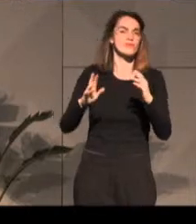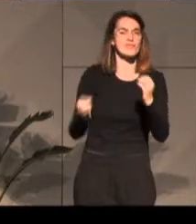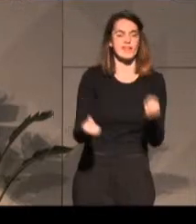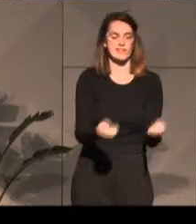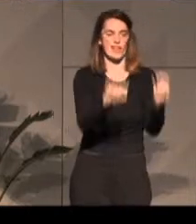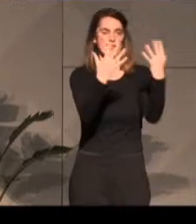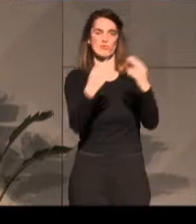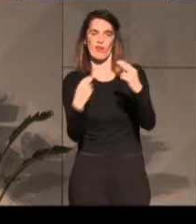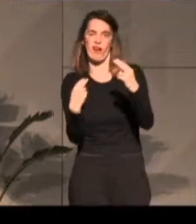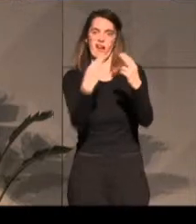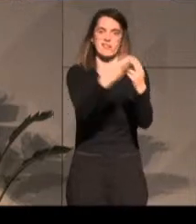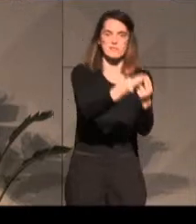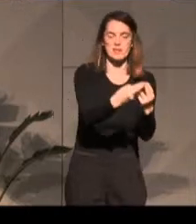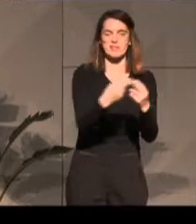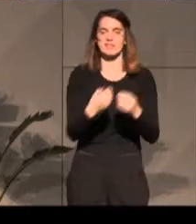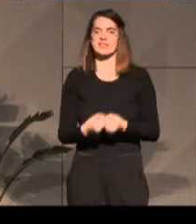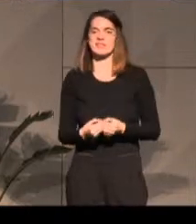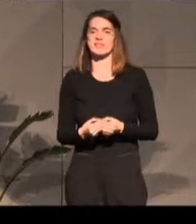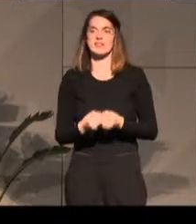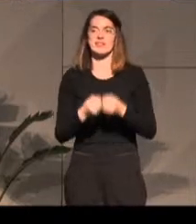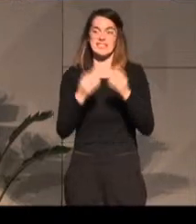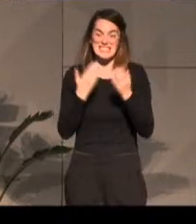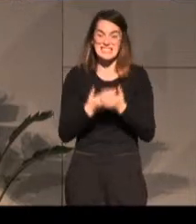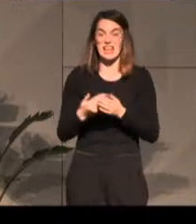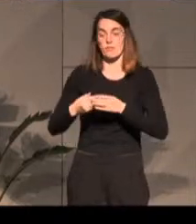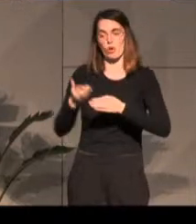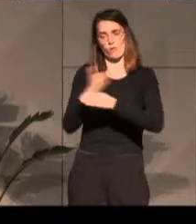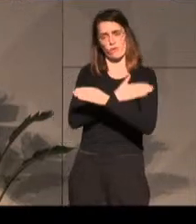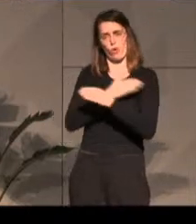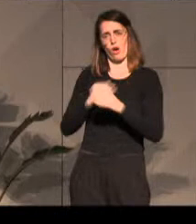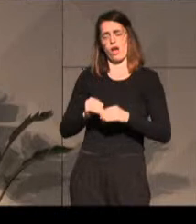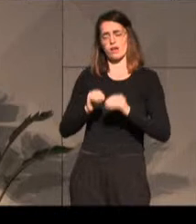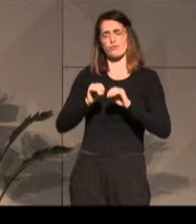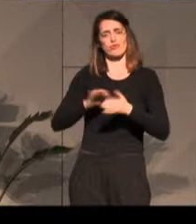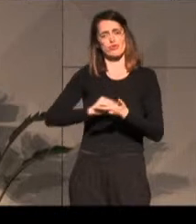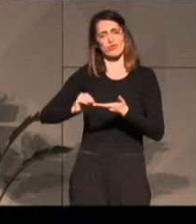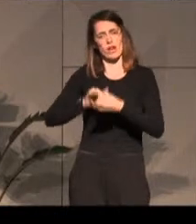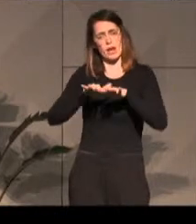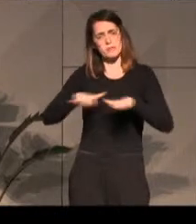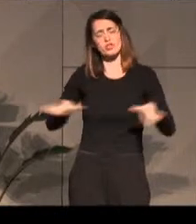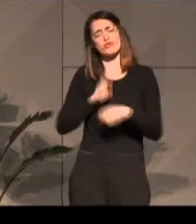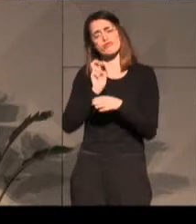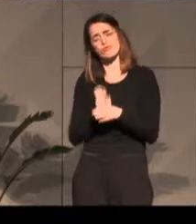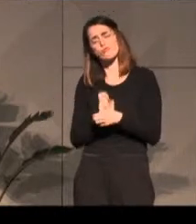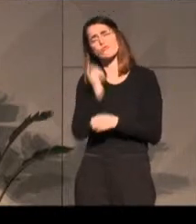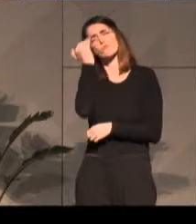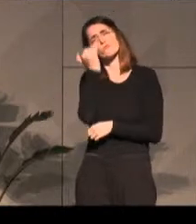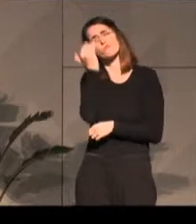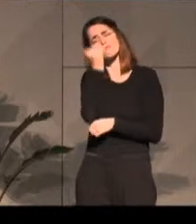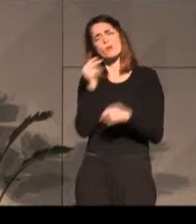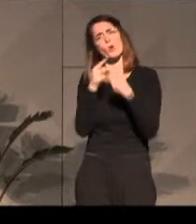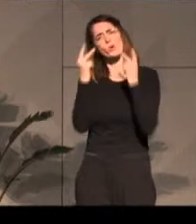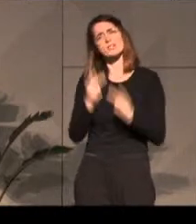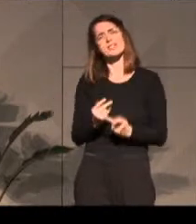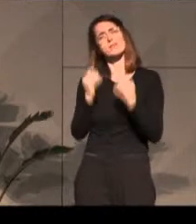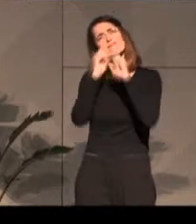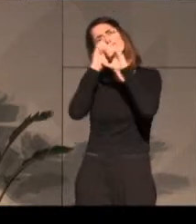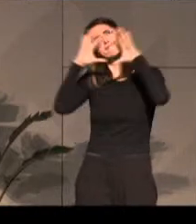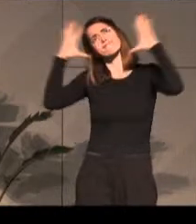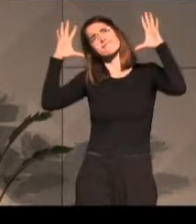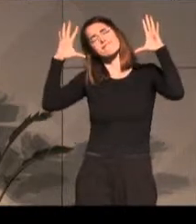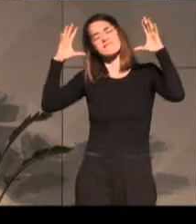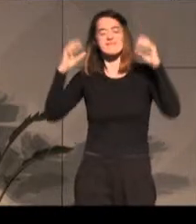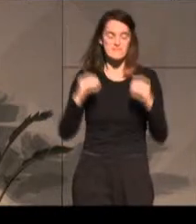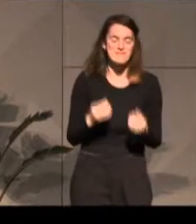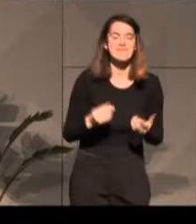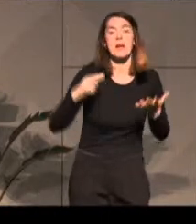expedition time and time again. As you are in nature, you can never implement it in the way you originally planned for. Here you see the